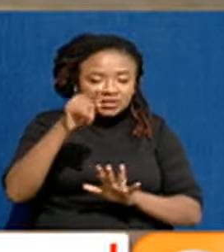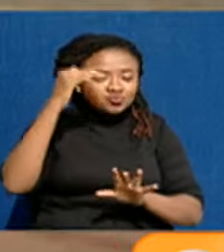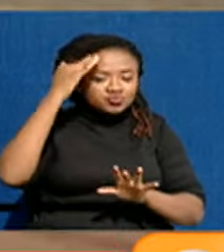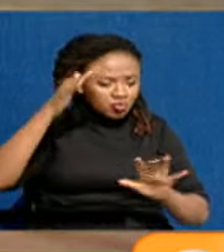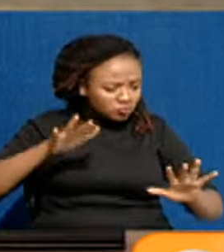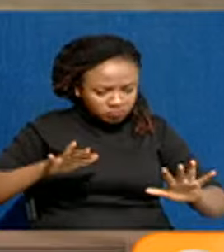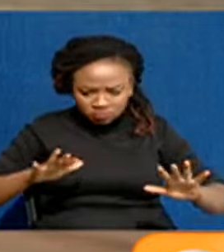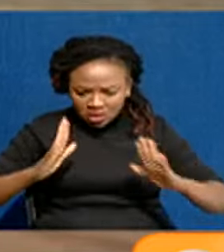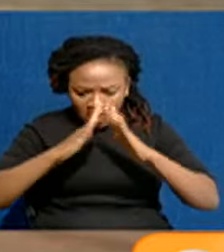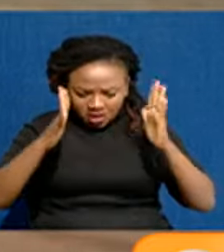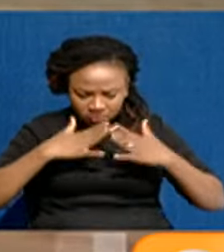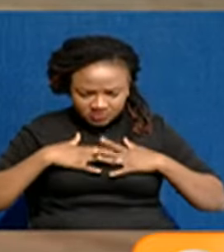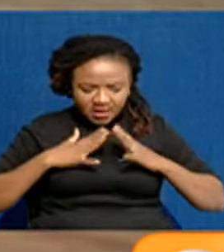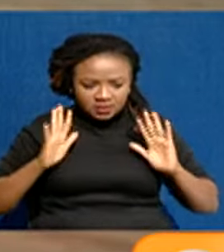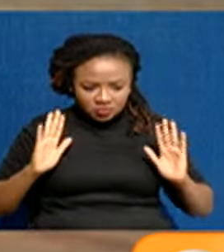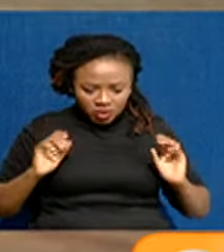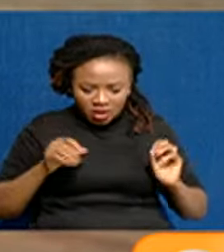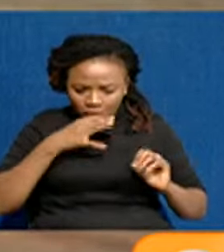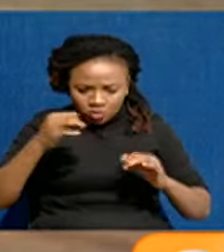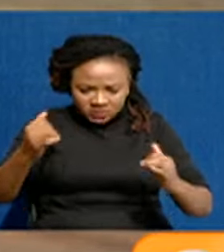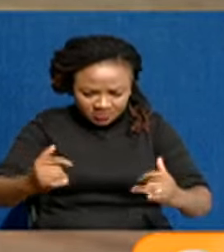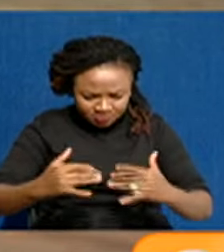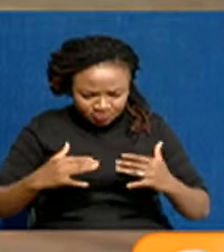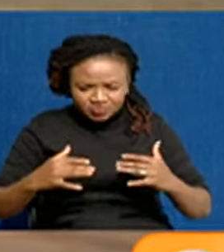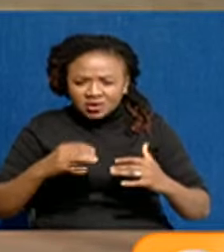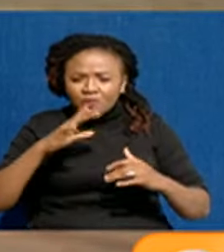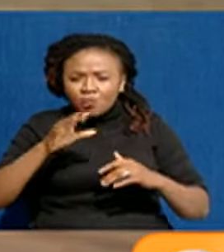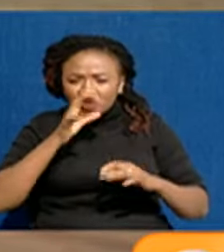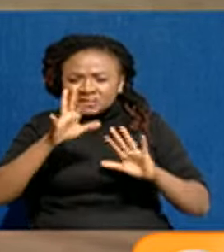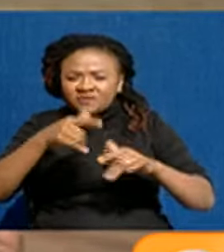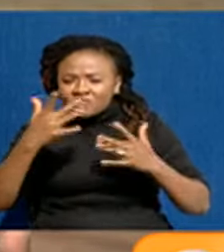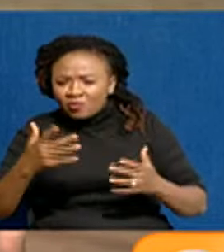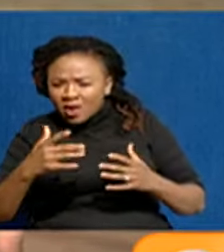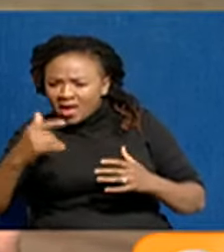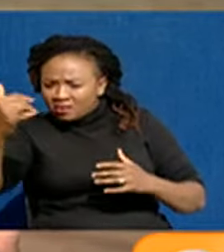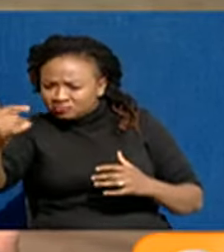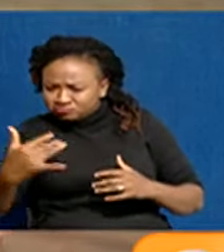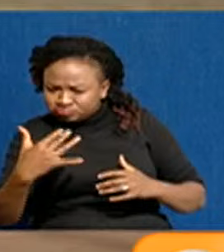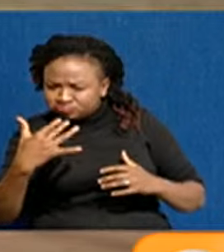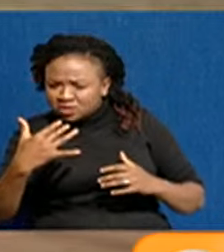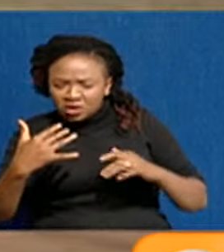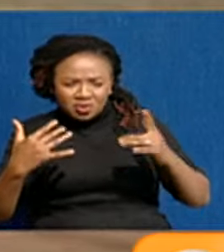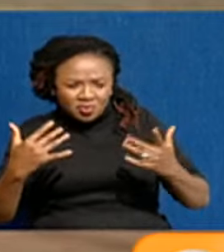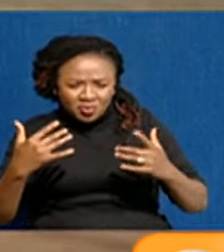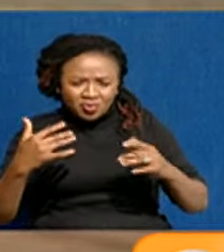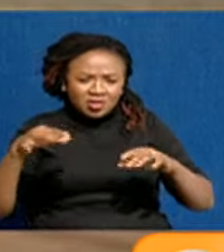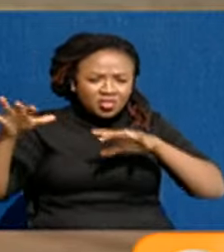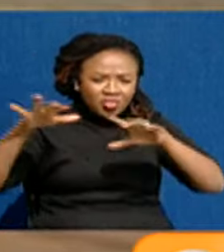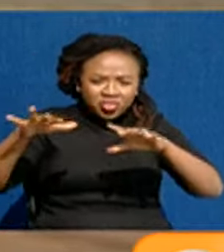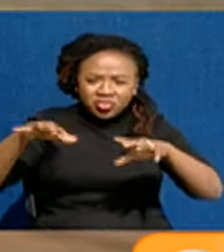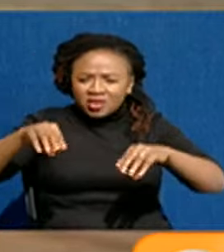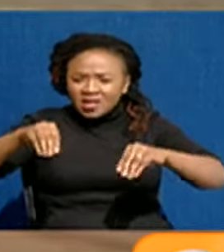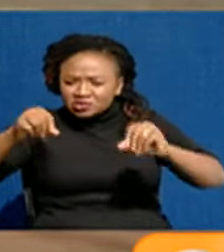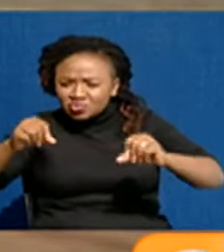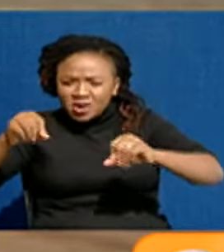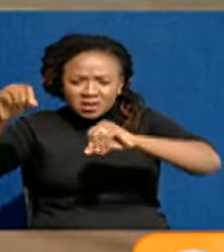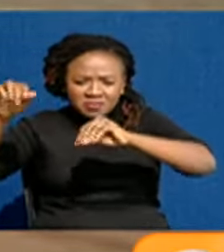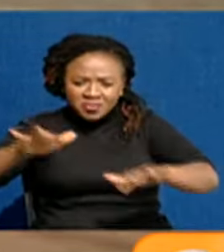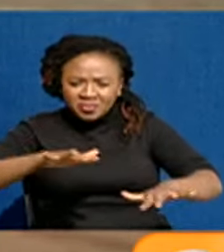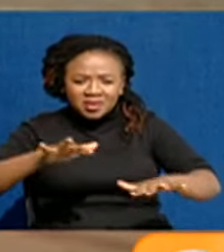in terms of topography, in terms of exposure to flooding, in terms of the risk of mudslides, and also even